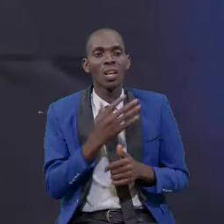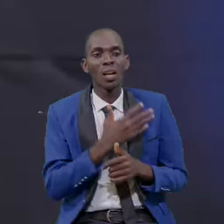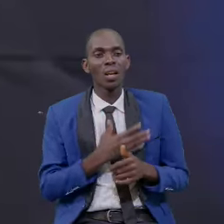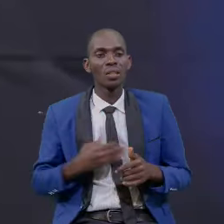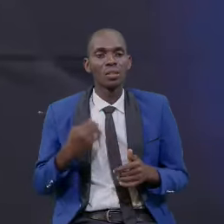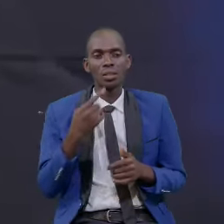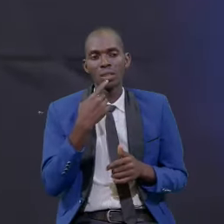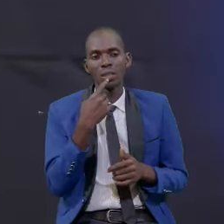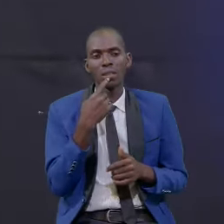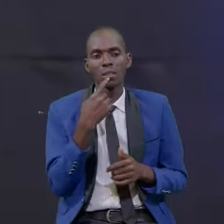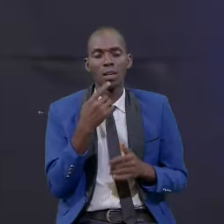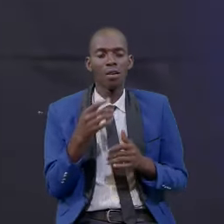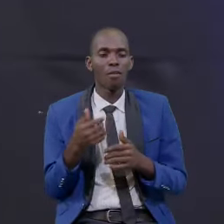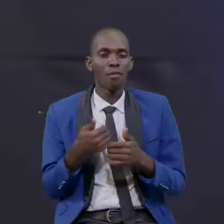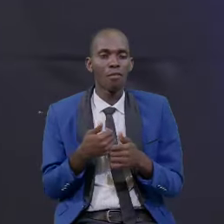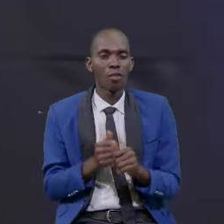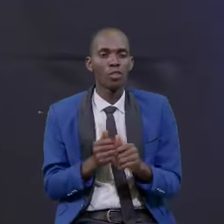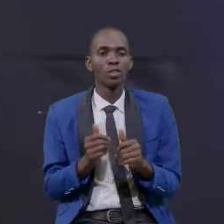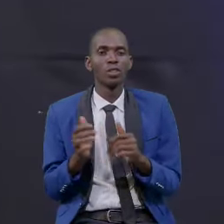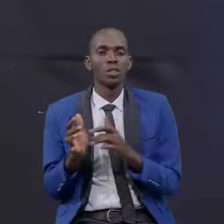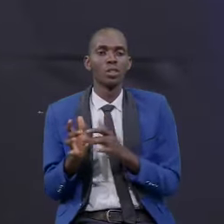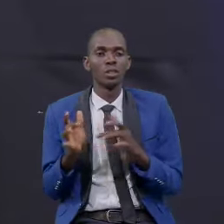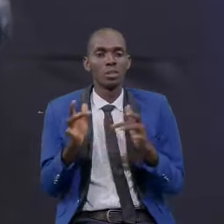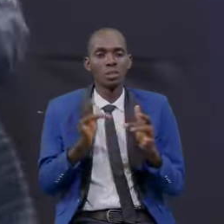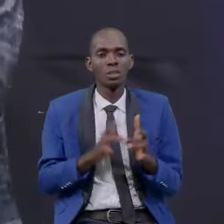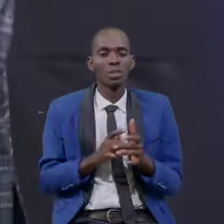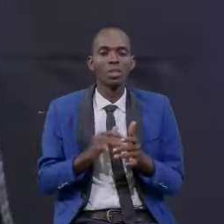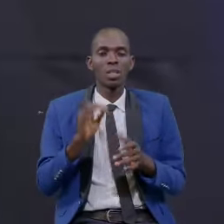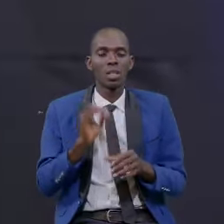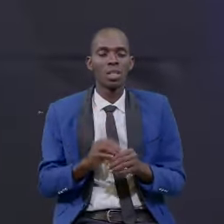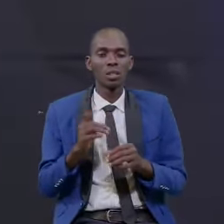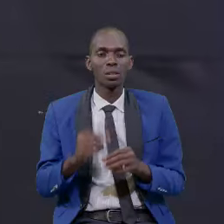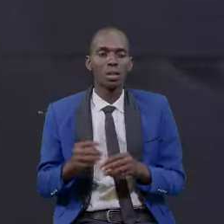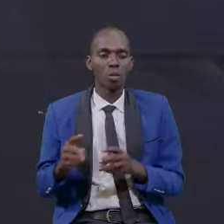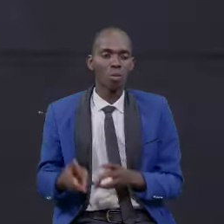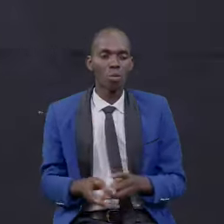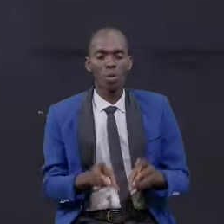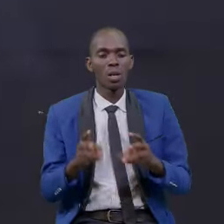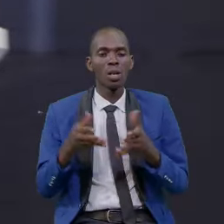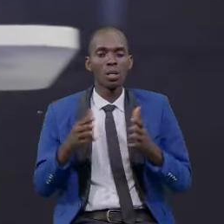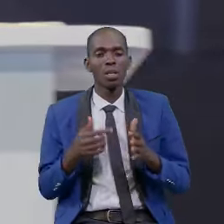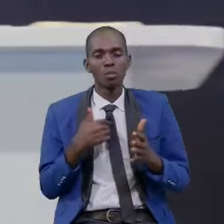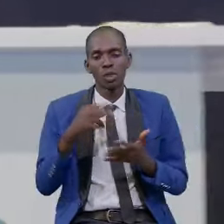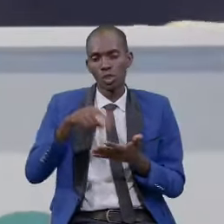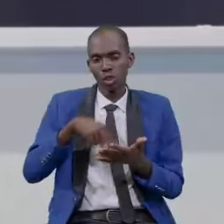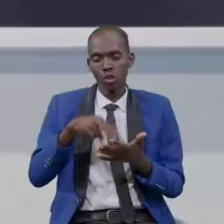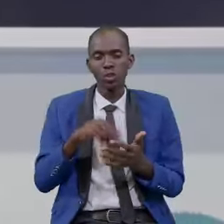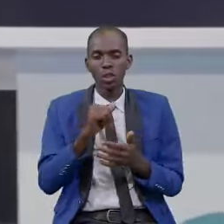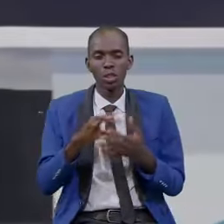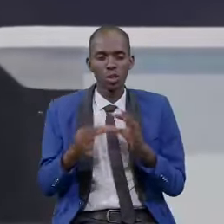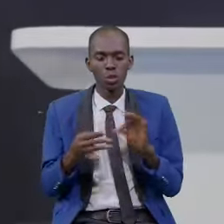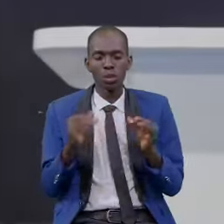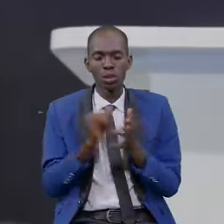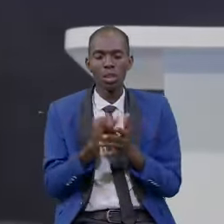and he followed Jesus in the way. Let me read a story to you, an interesting story, in Mark